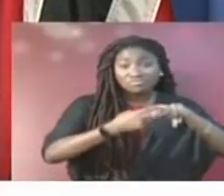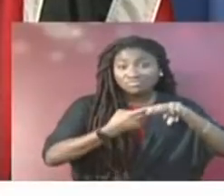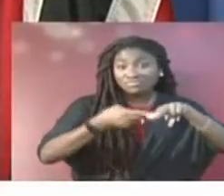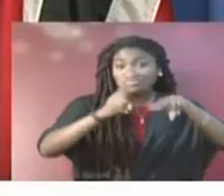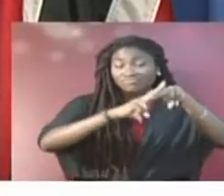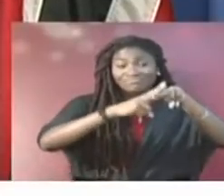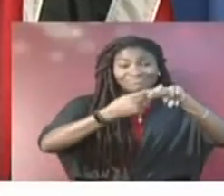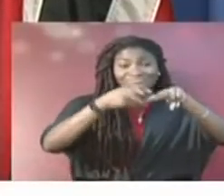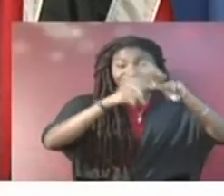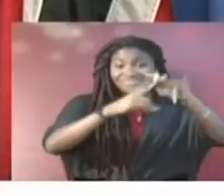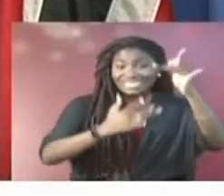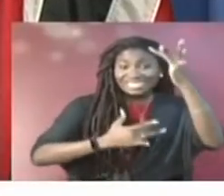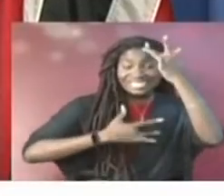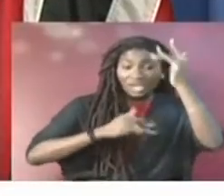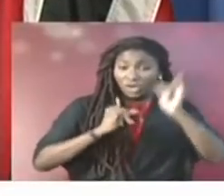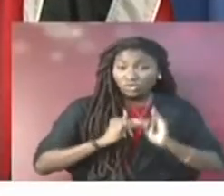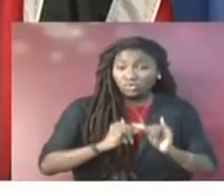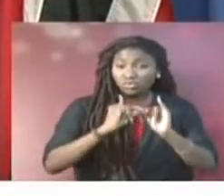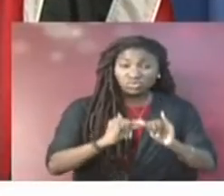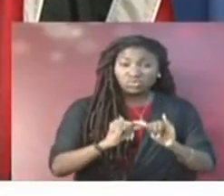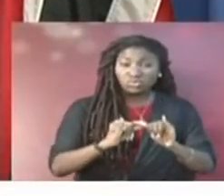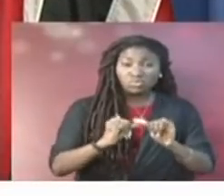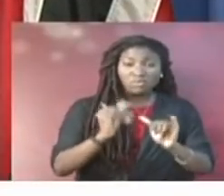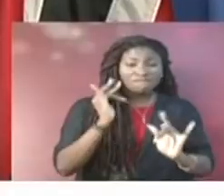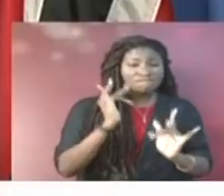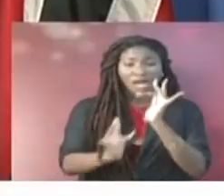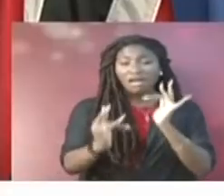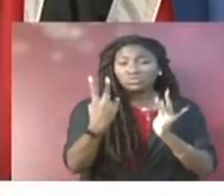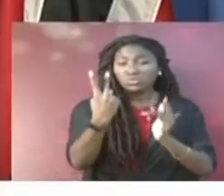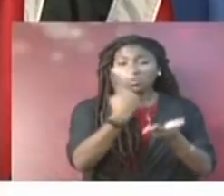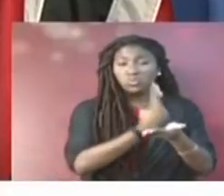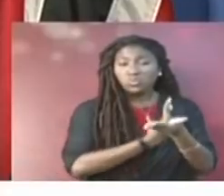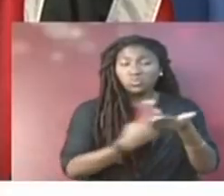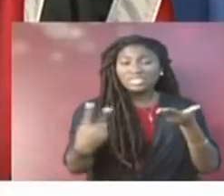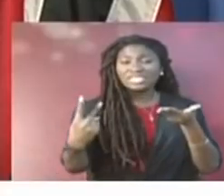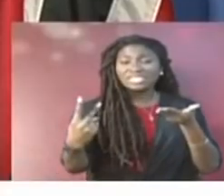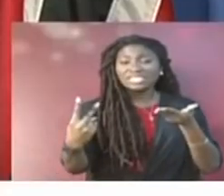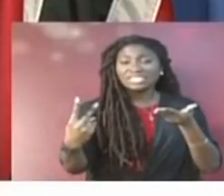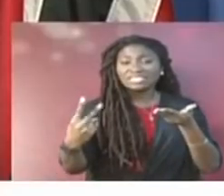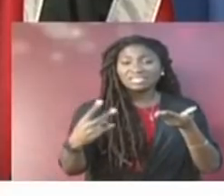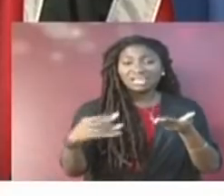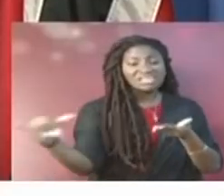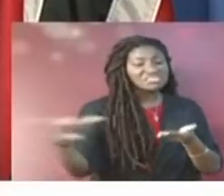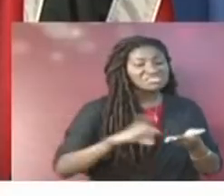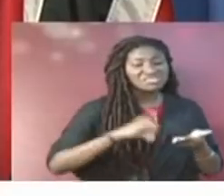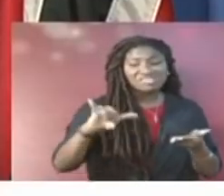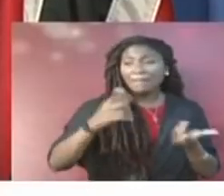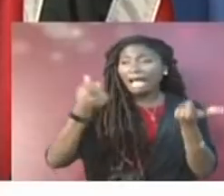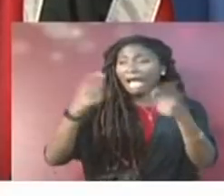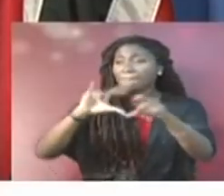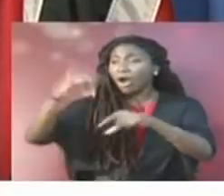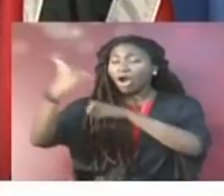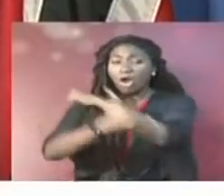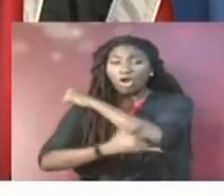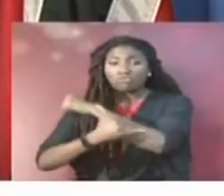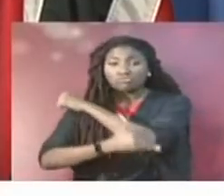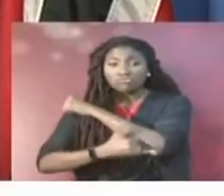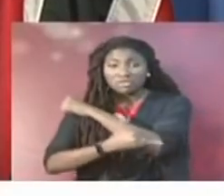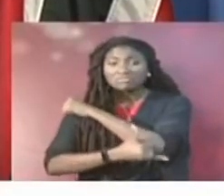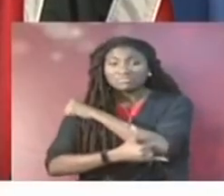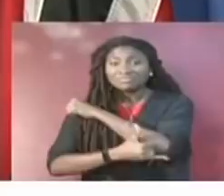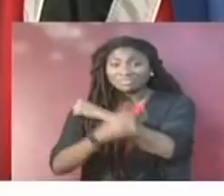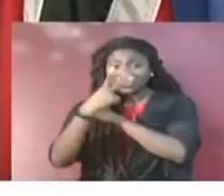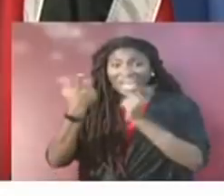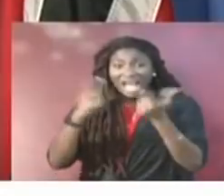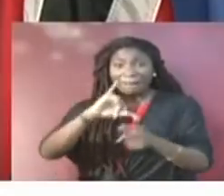now, within 2 weeks, we are going to be where others have been. What you call news from